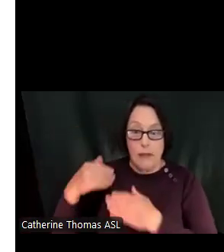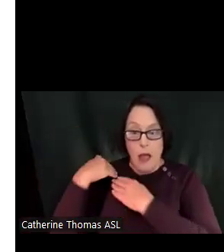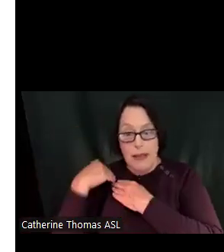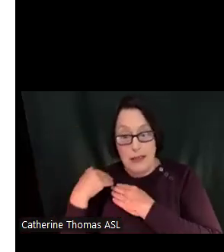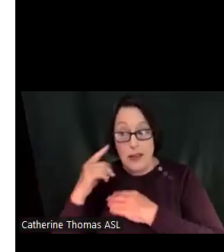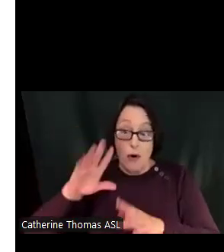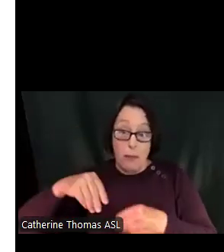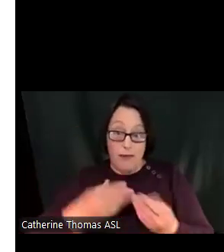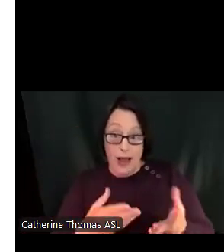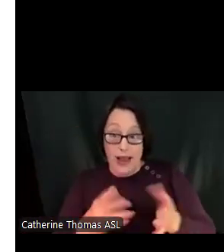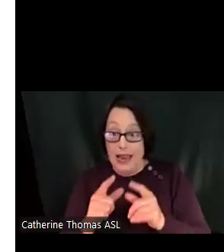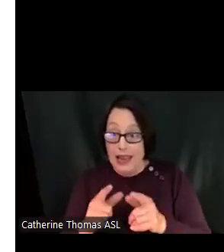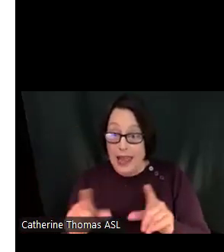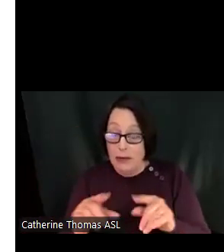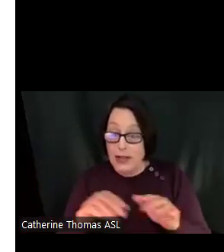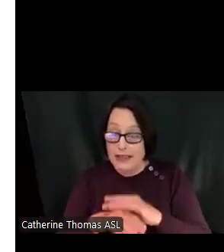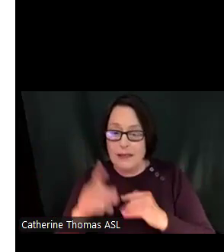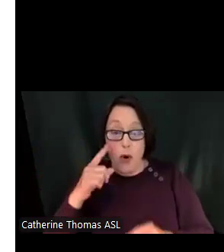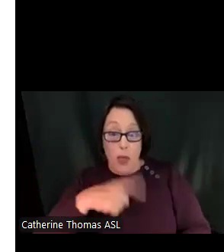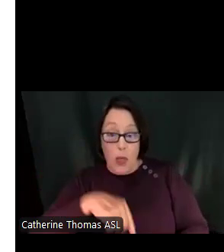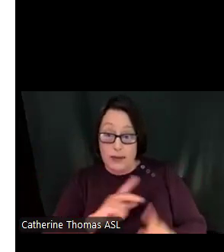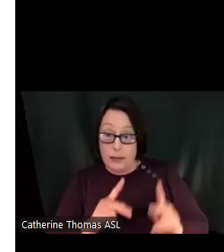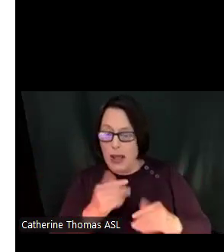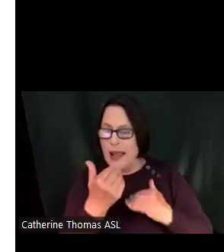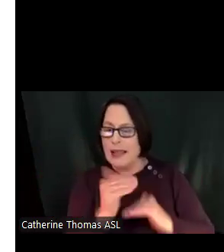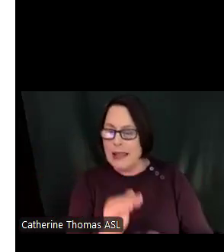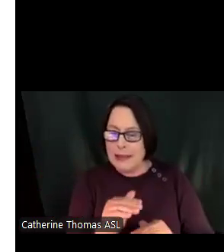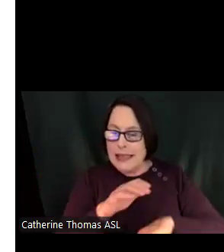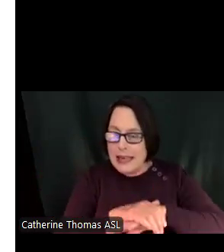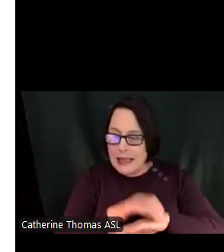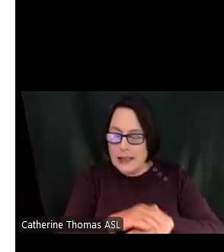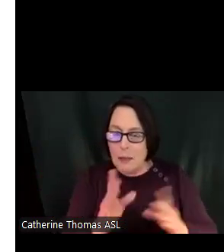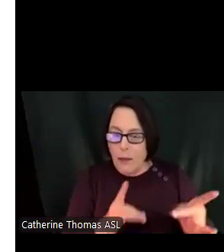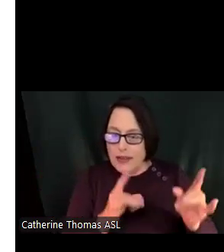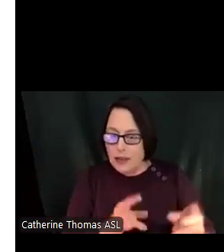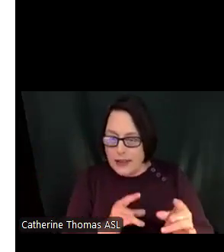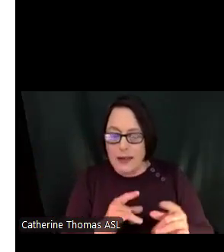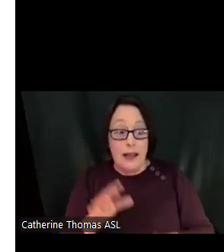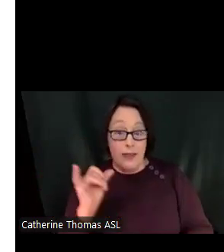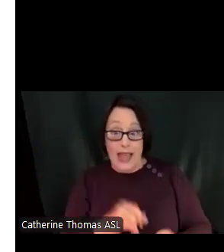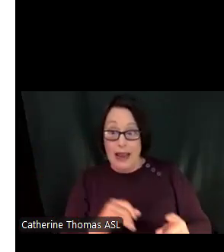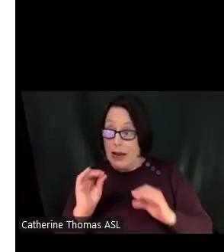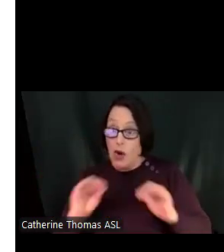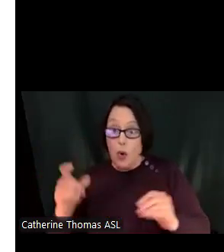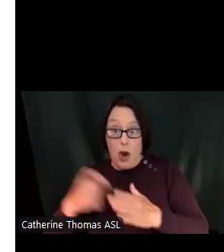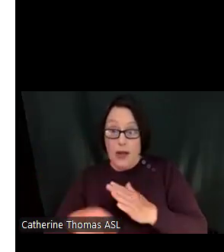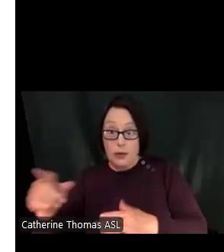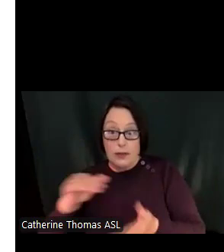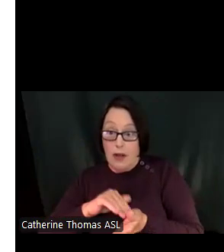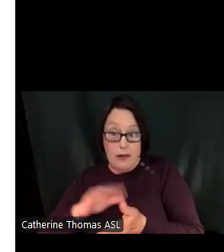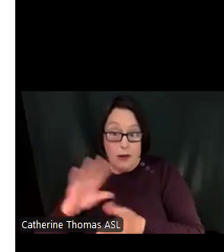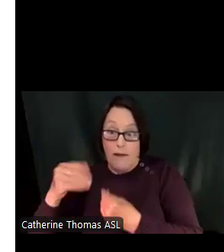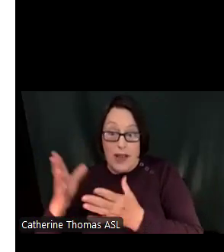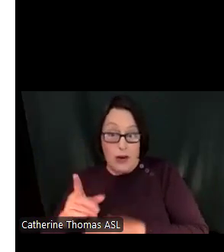to individuals who have limited English proficient and other communication needs at no cost to them. Our program helps